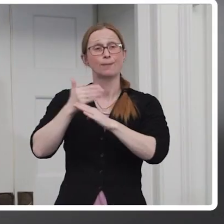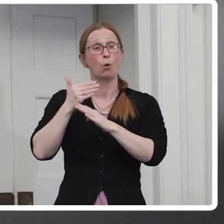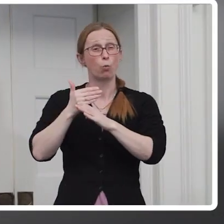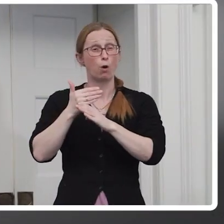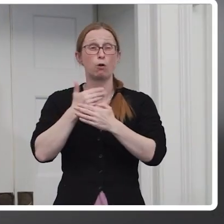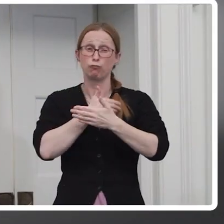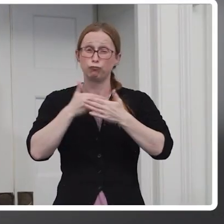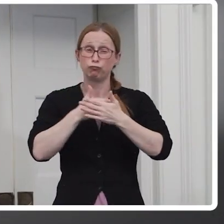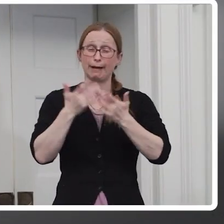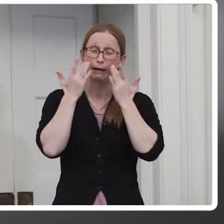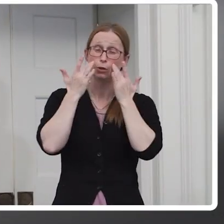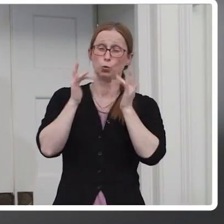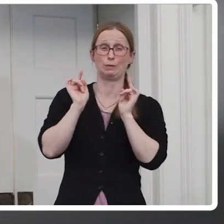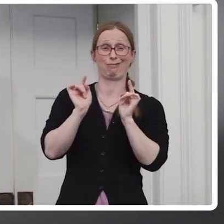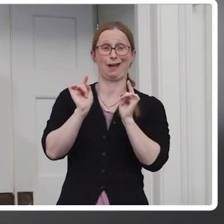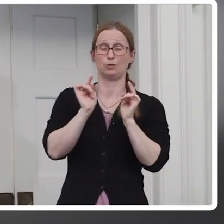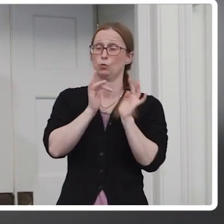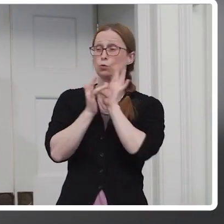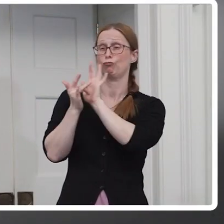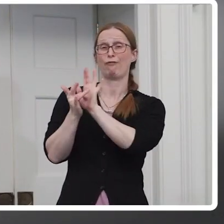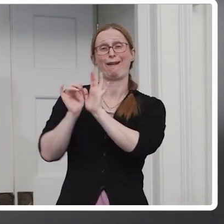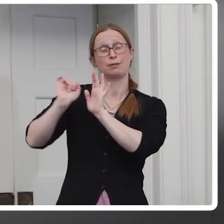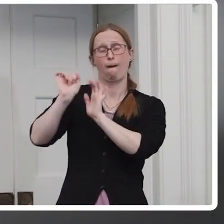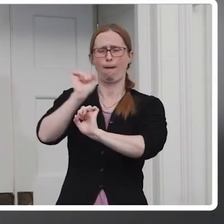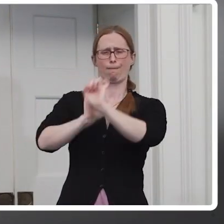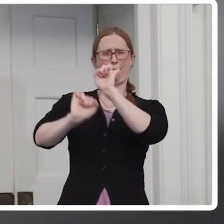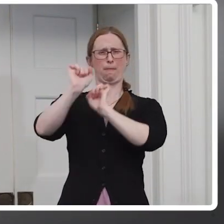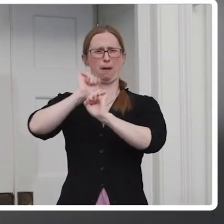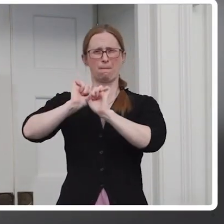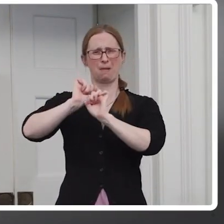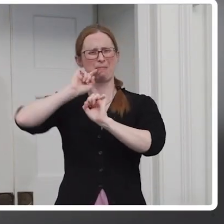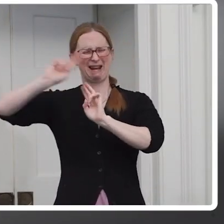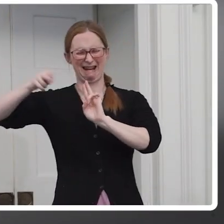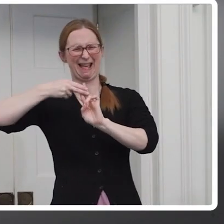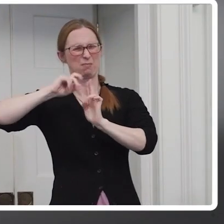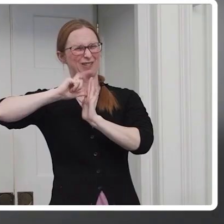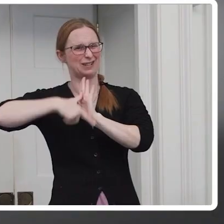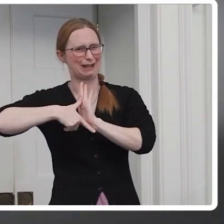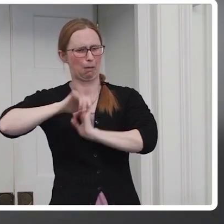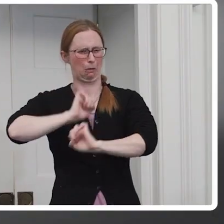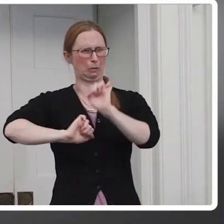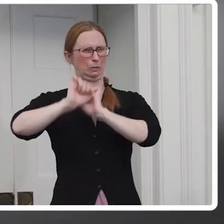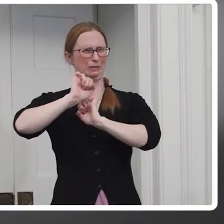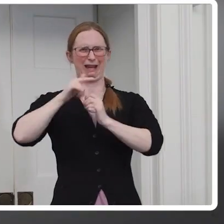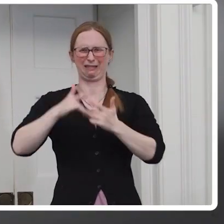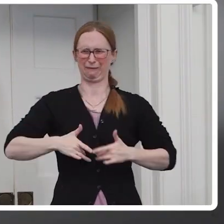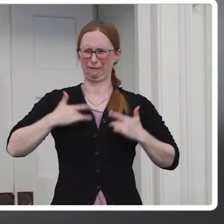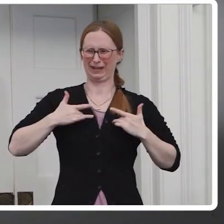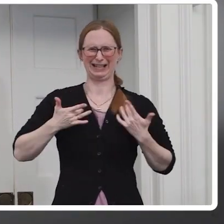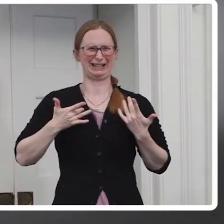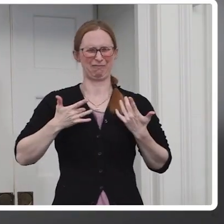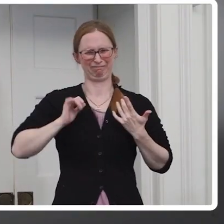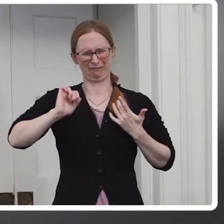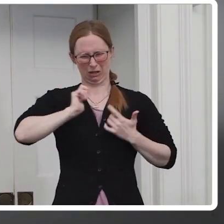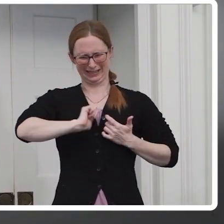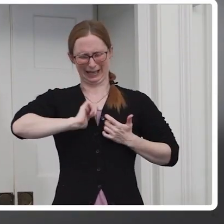Her work often uses these to challenge viewers, to reflect her resistance to the reductive label disabled or the